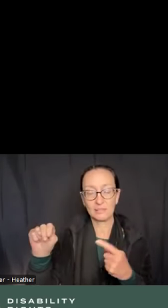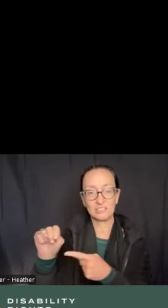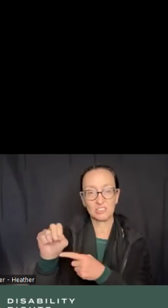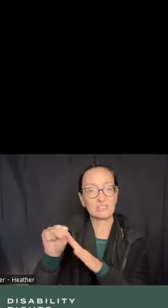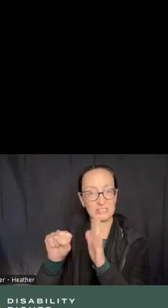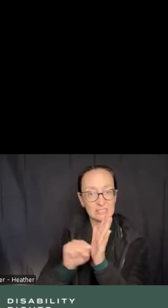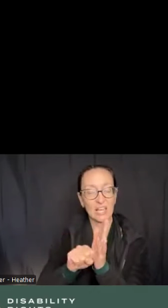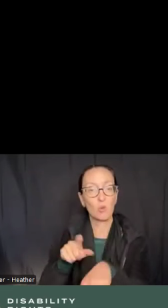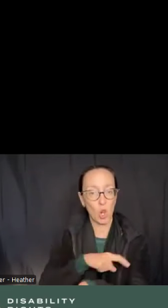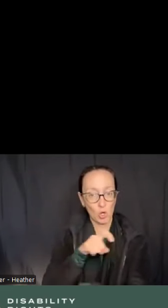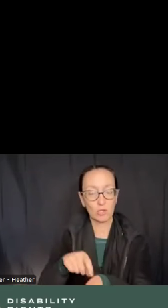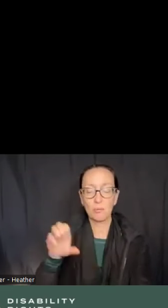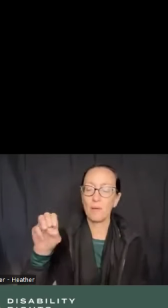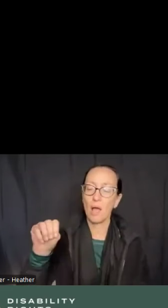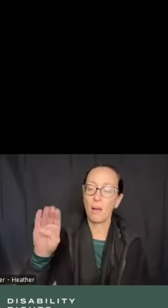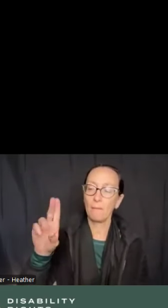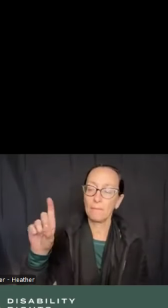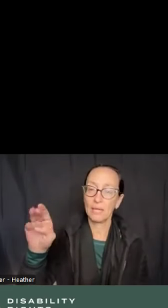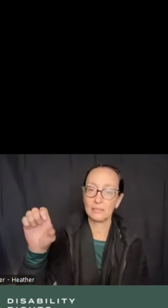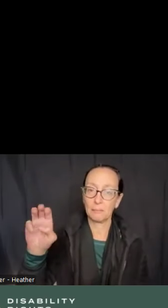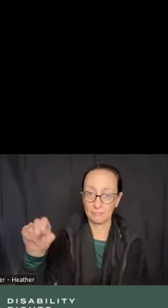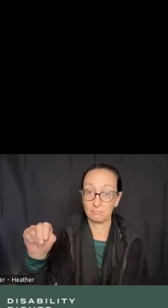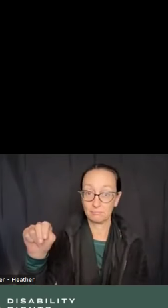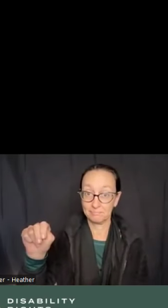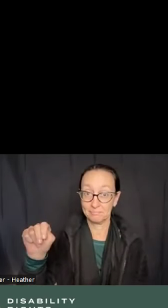will go ahead and hand it off to Anna Maria to get us started today.